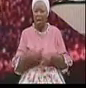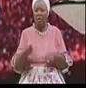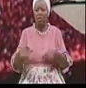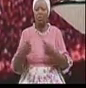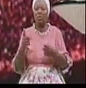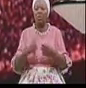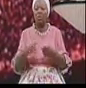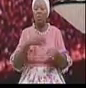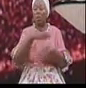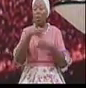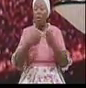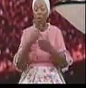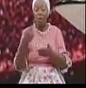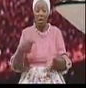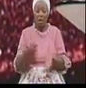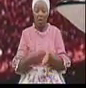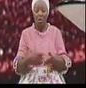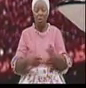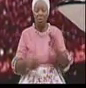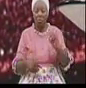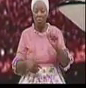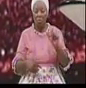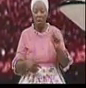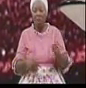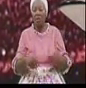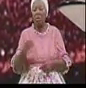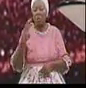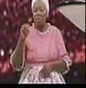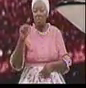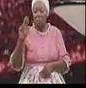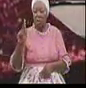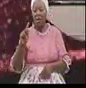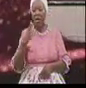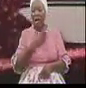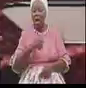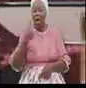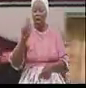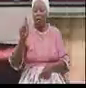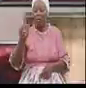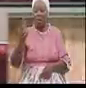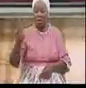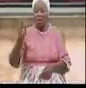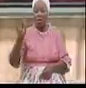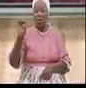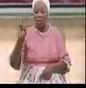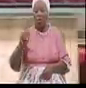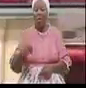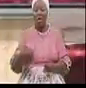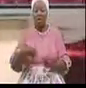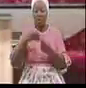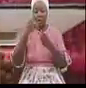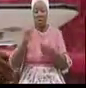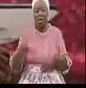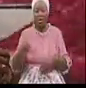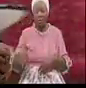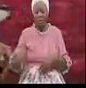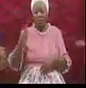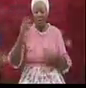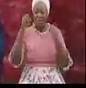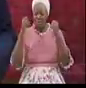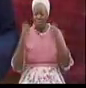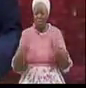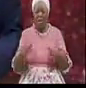the Gospels, Matthew, Mark, and Luke in particular, you find a lot of the children